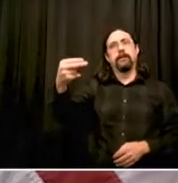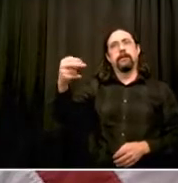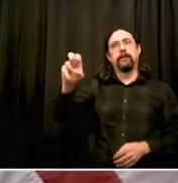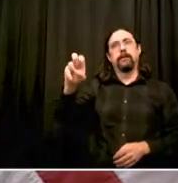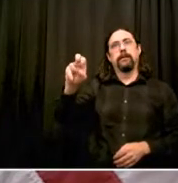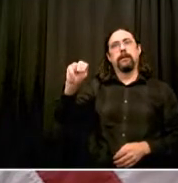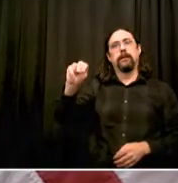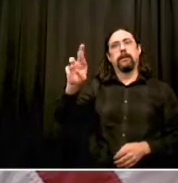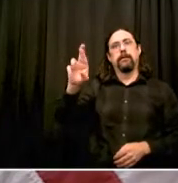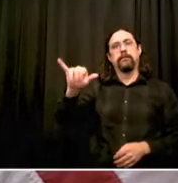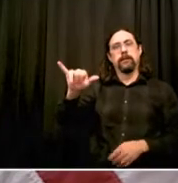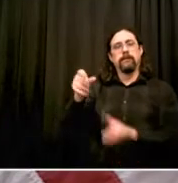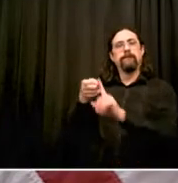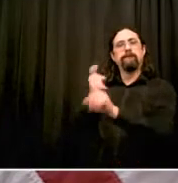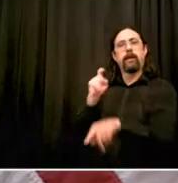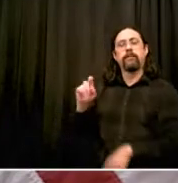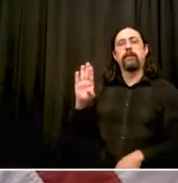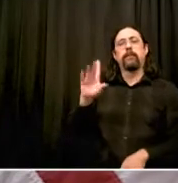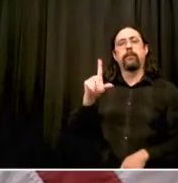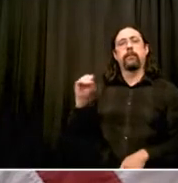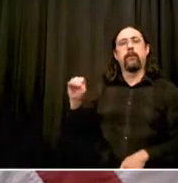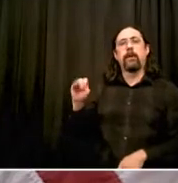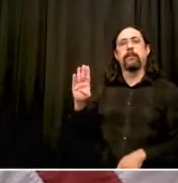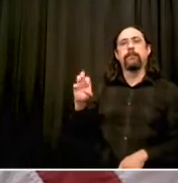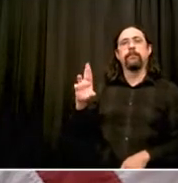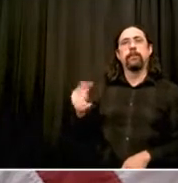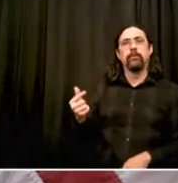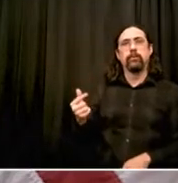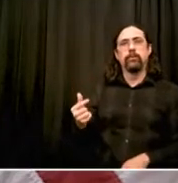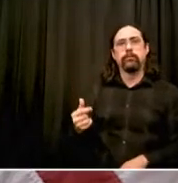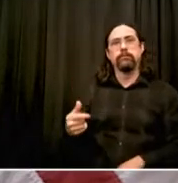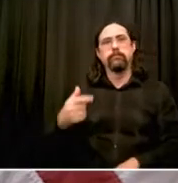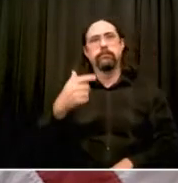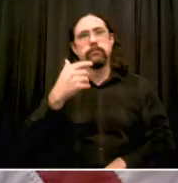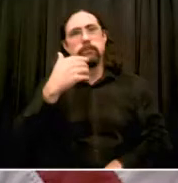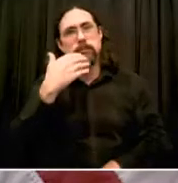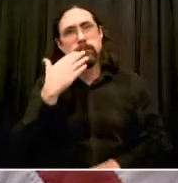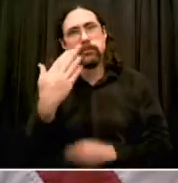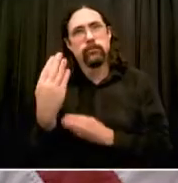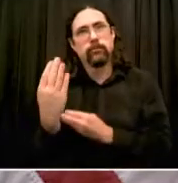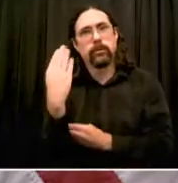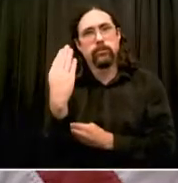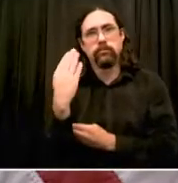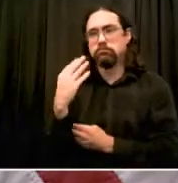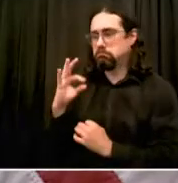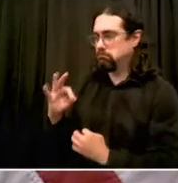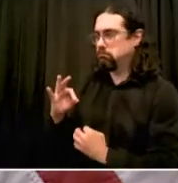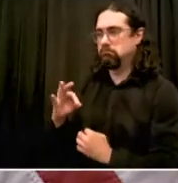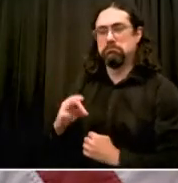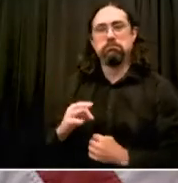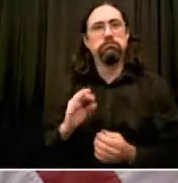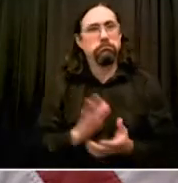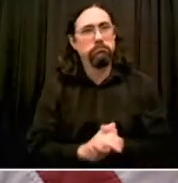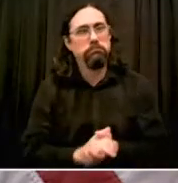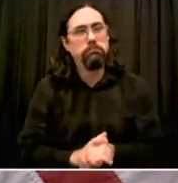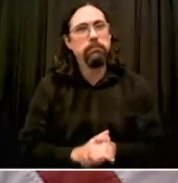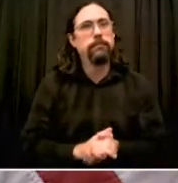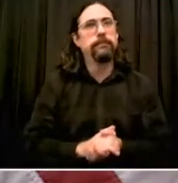Hello, Mr. Mayor. How are you doing? Good, Henry. How are you? I'm good. Actually, that's actually my first